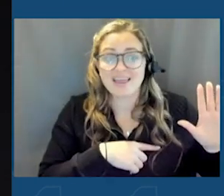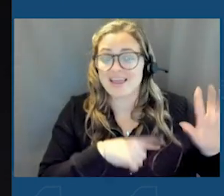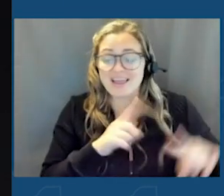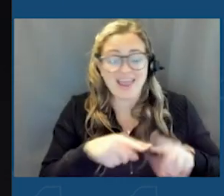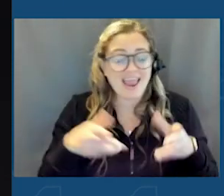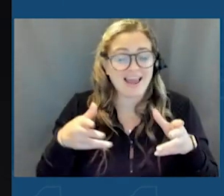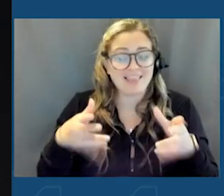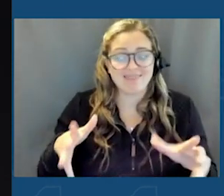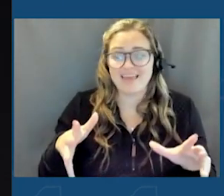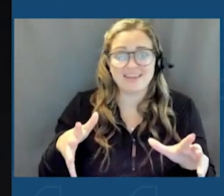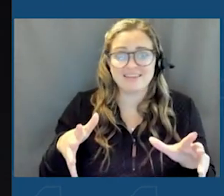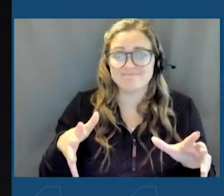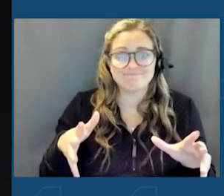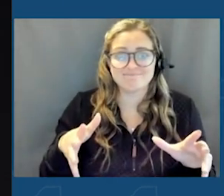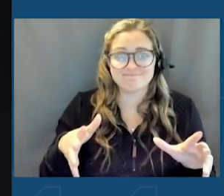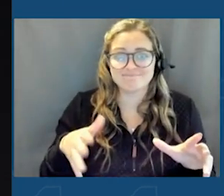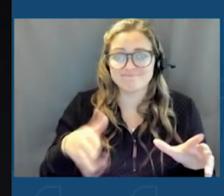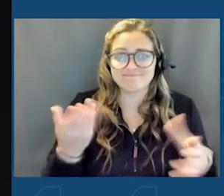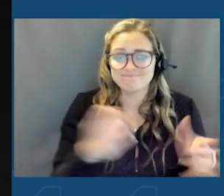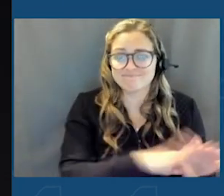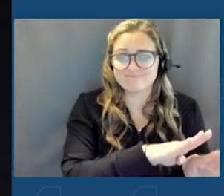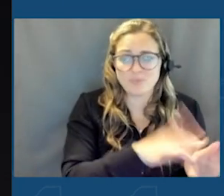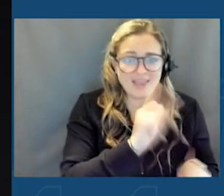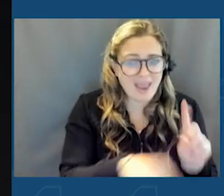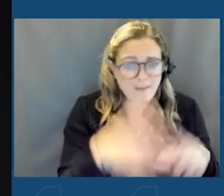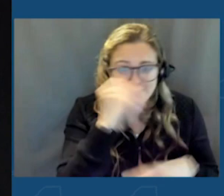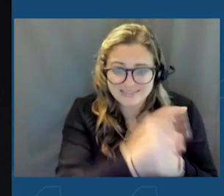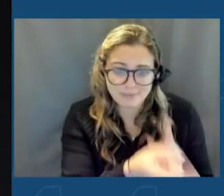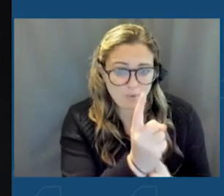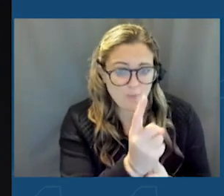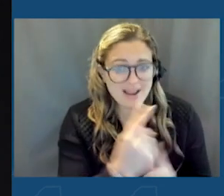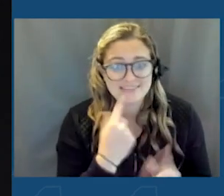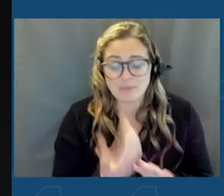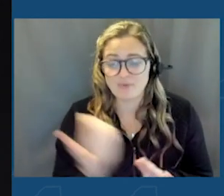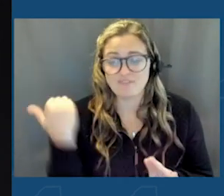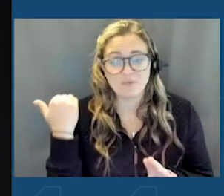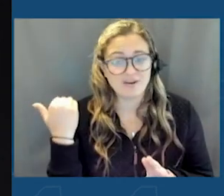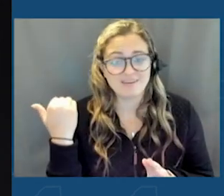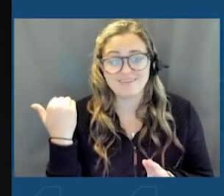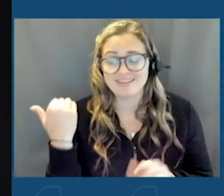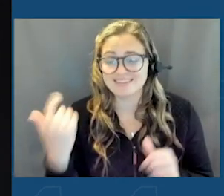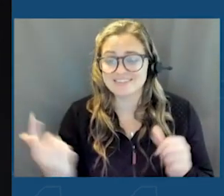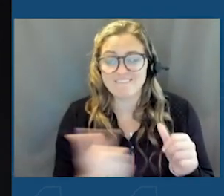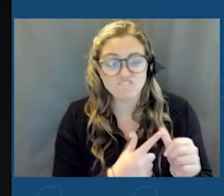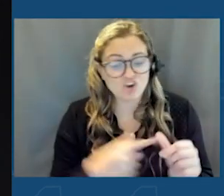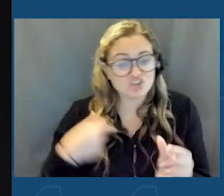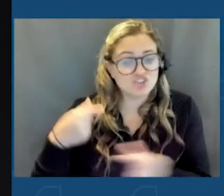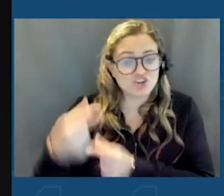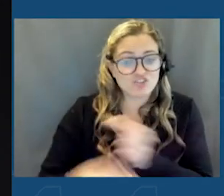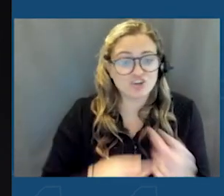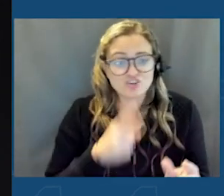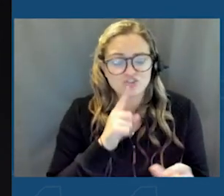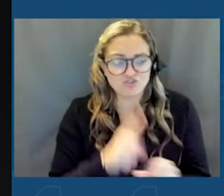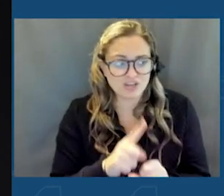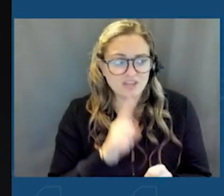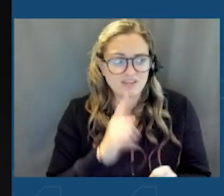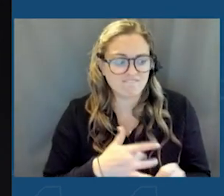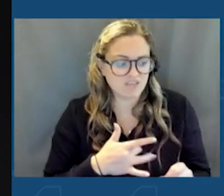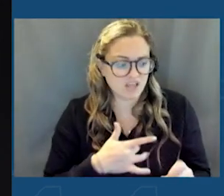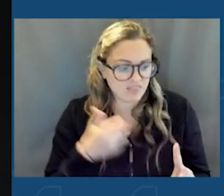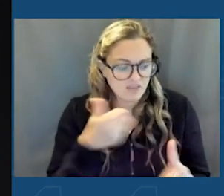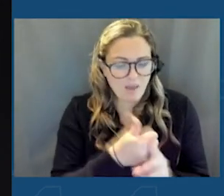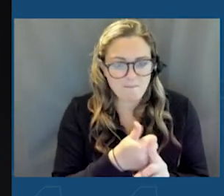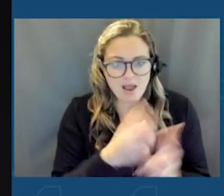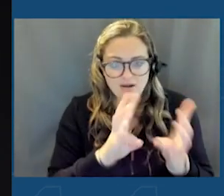We cannot miss this moment. And I've said before, this is the first generation to really feel the effects of climate change, as